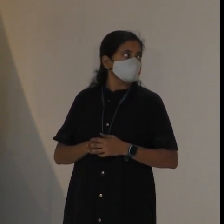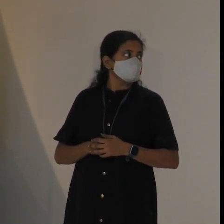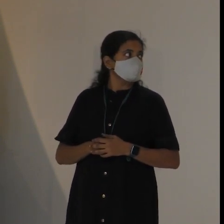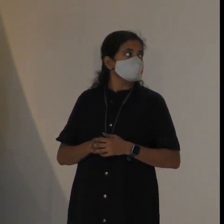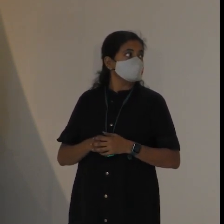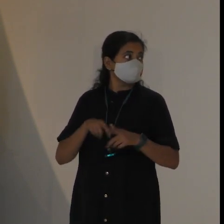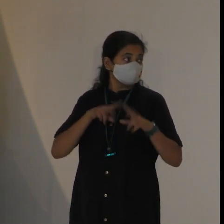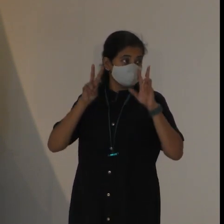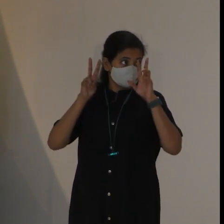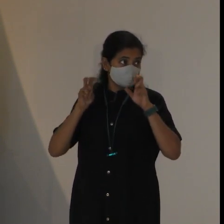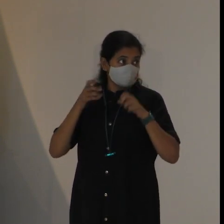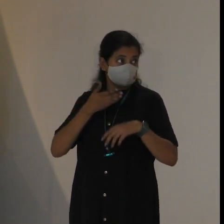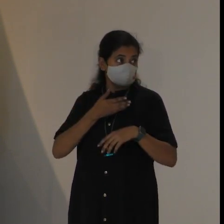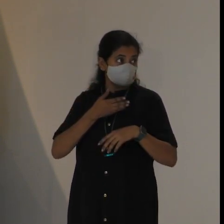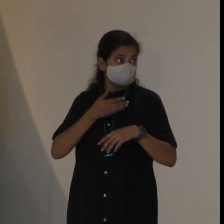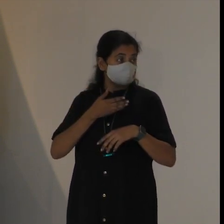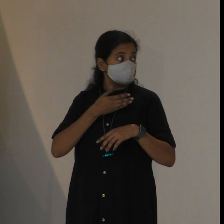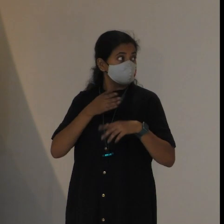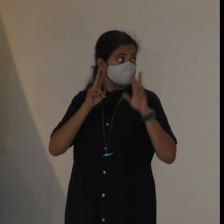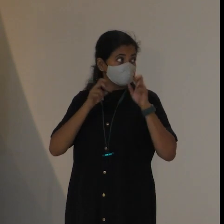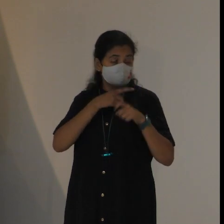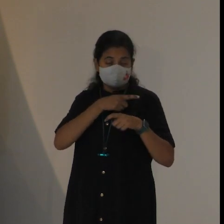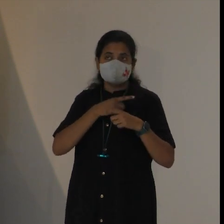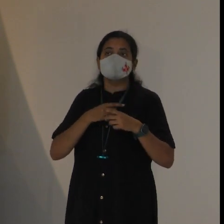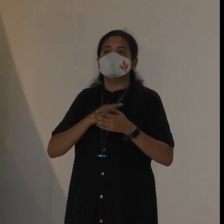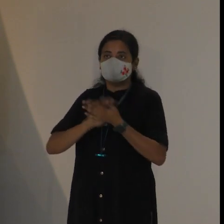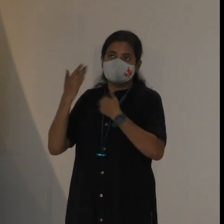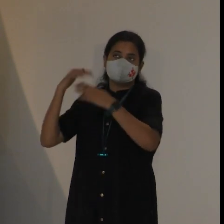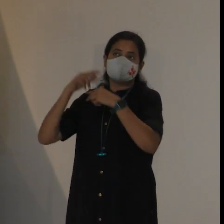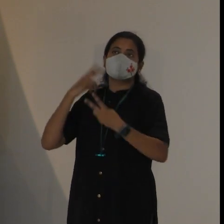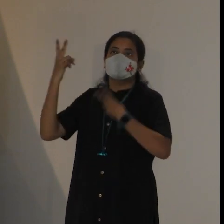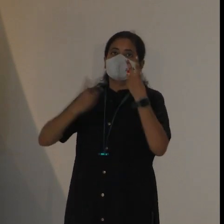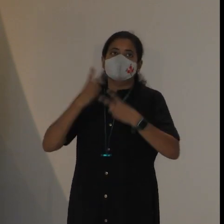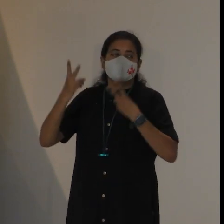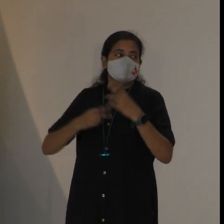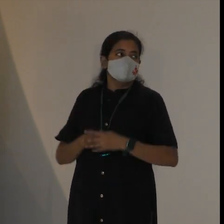I wanted to actually talk about the Unfiltered History Tour, which is